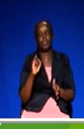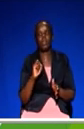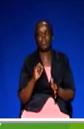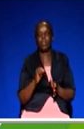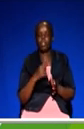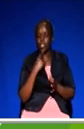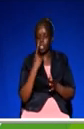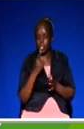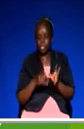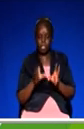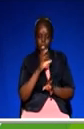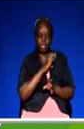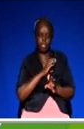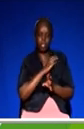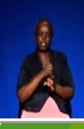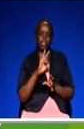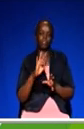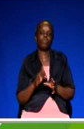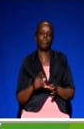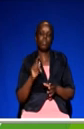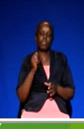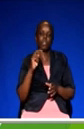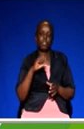state the characteristics of kingdom fungi,